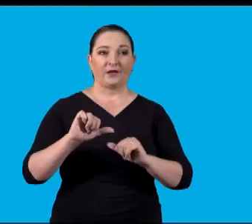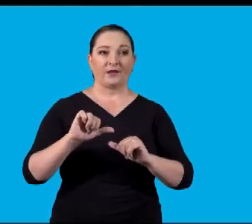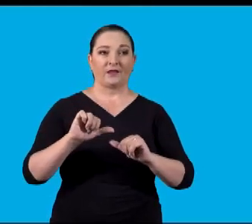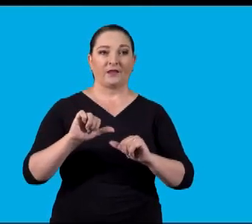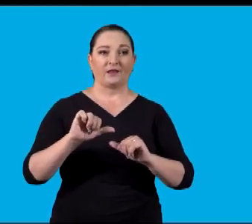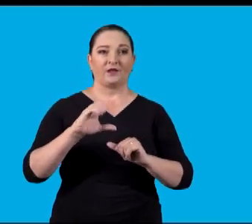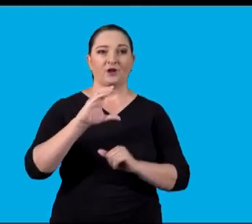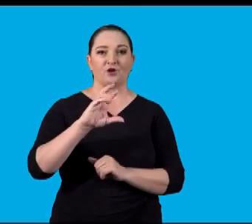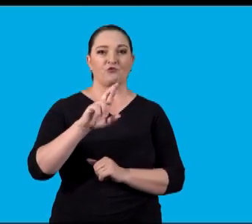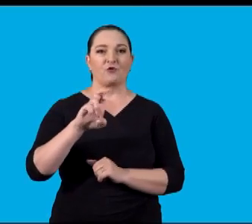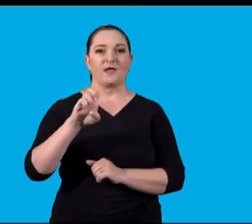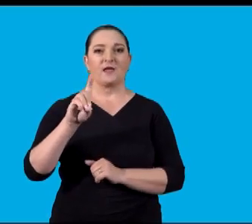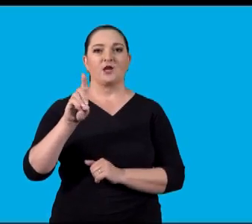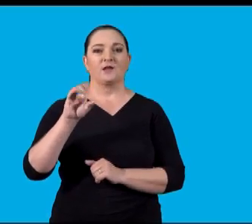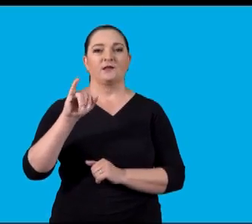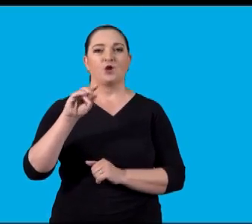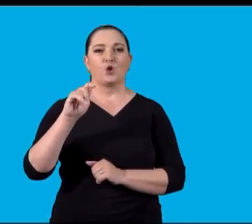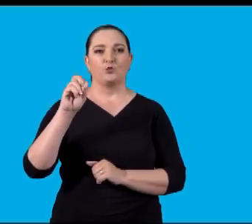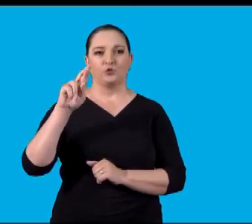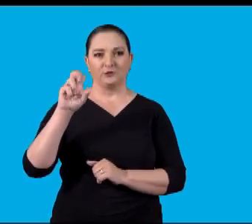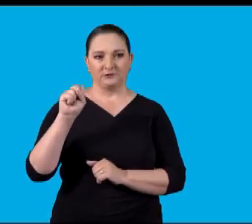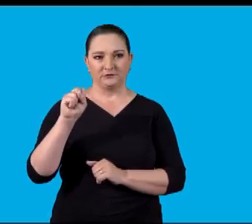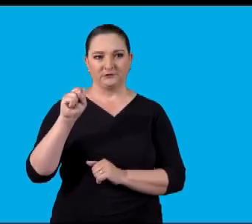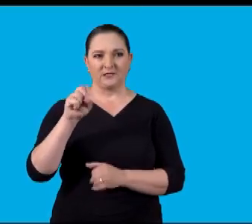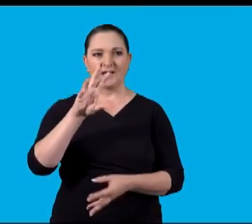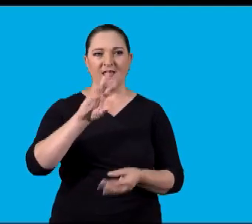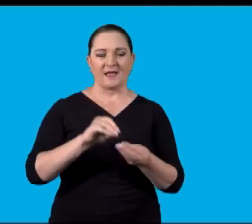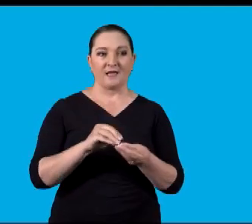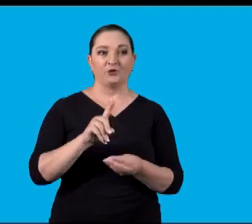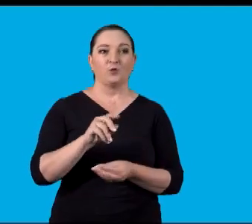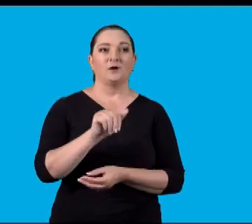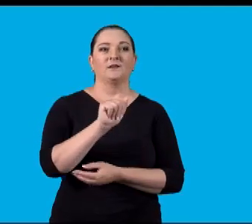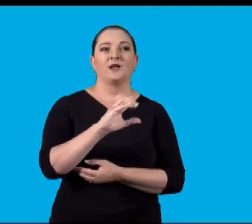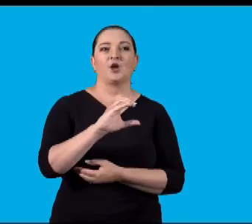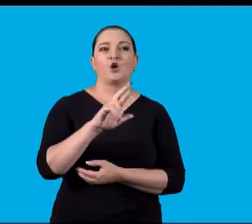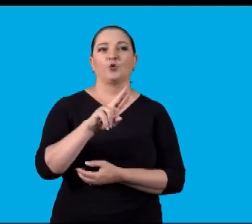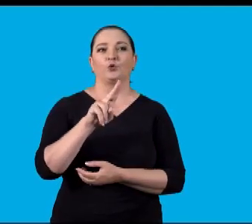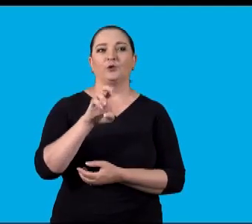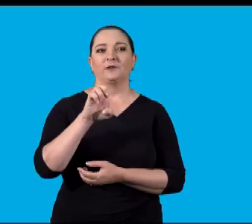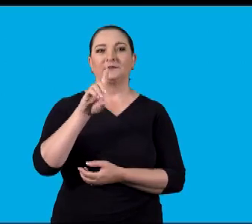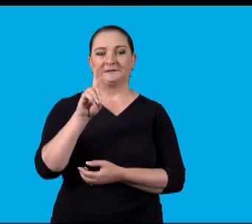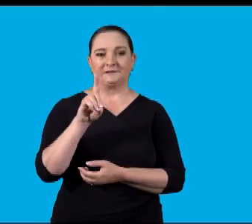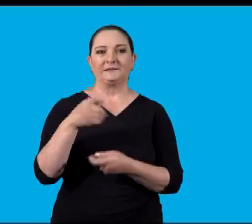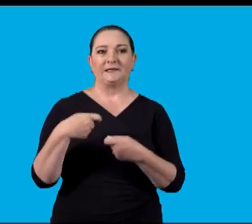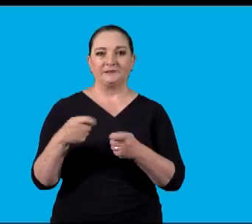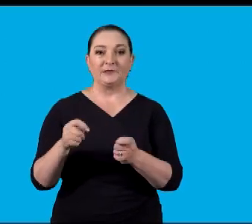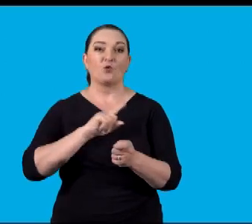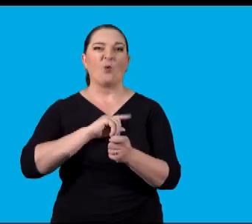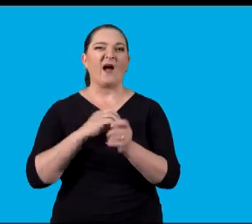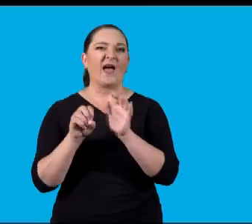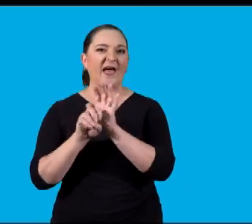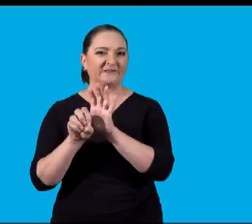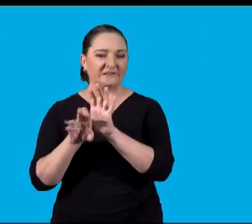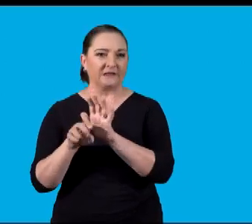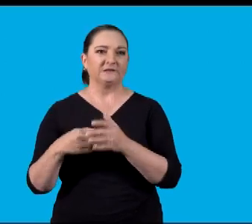then I'm going to add that with my accrued expense, that is for